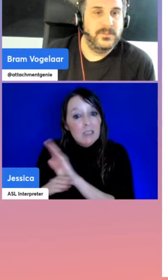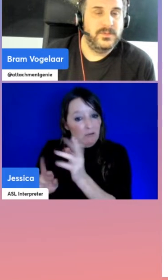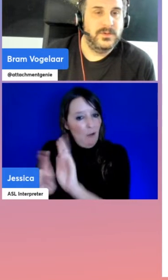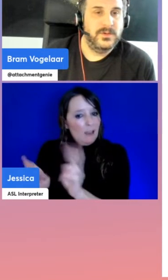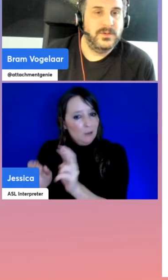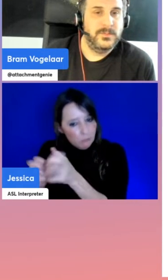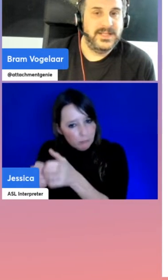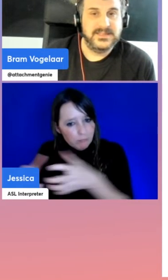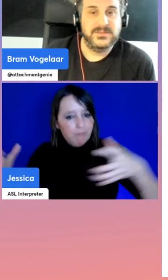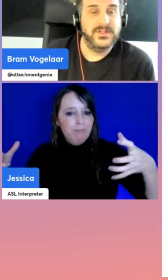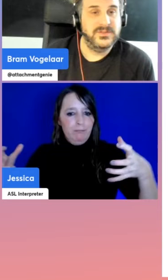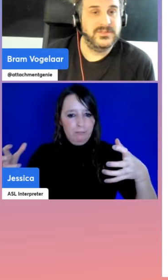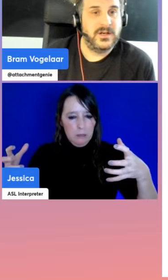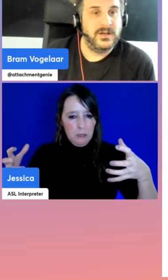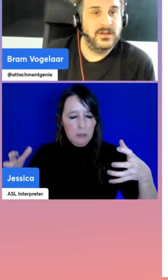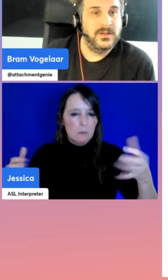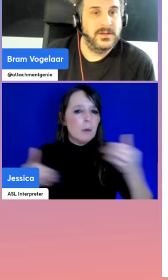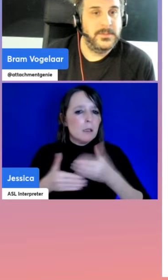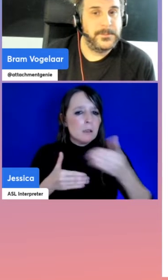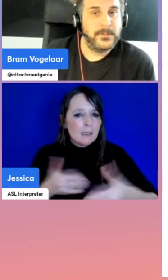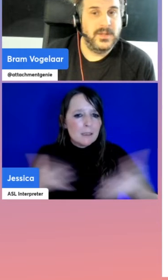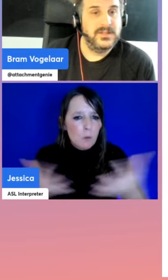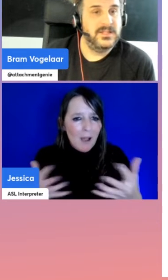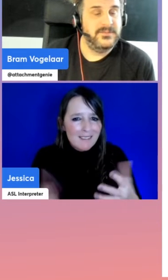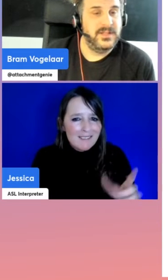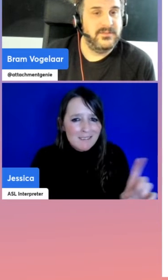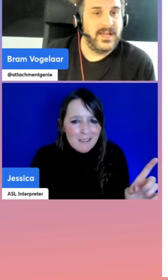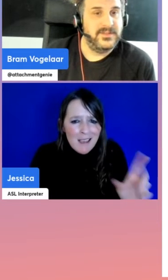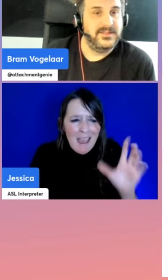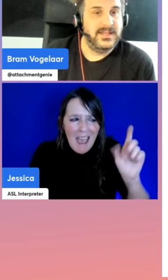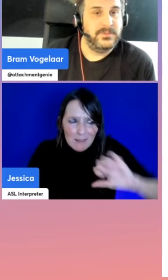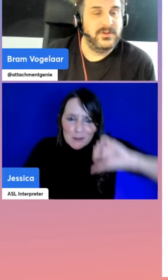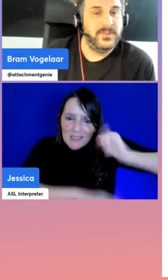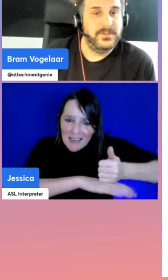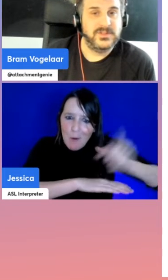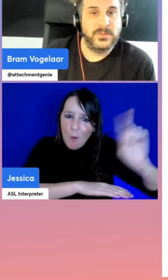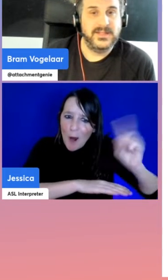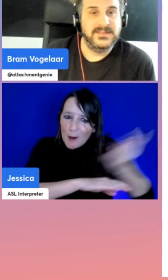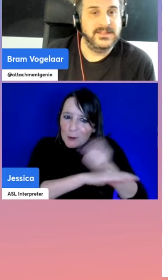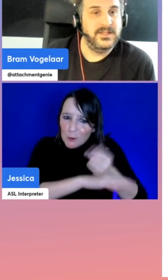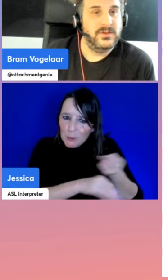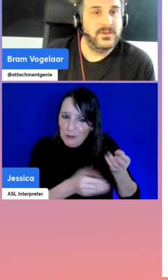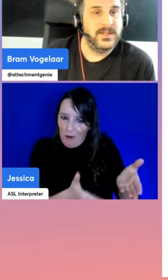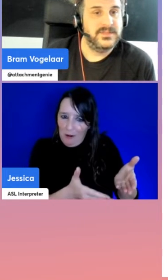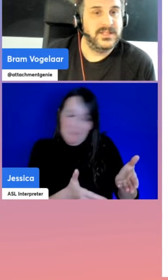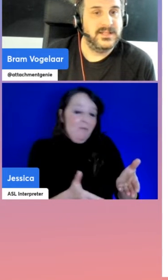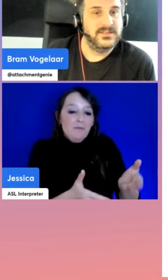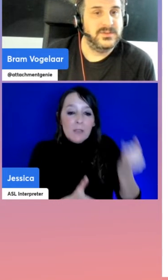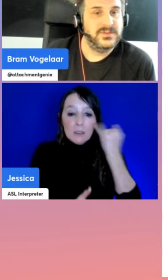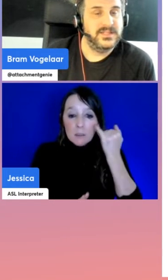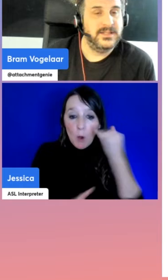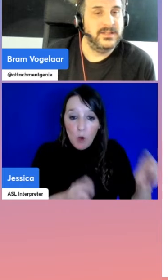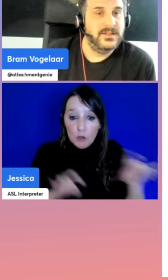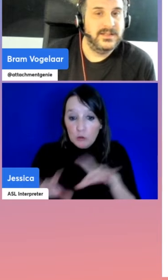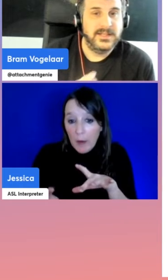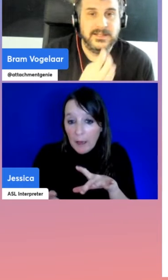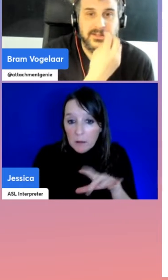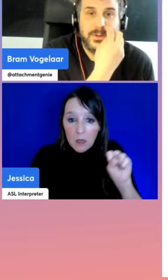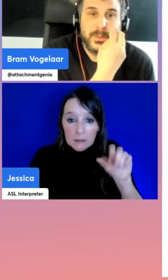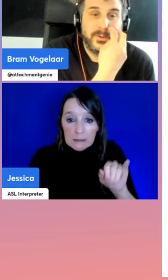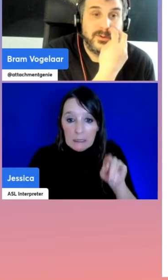to places where users are. Right? If you have the example of people shopping in Sydney on a website that is hosted